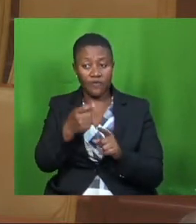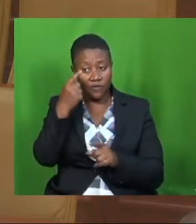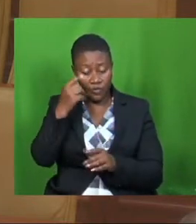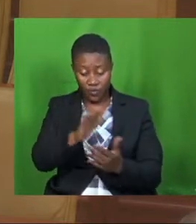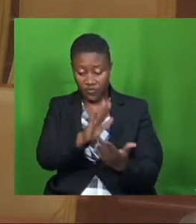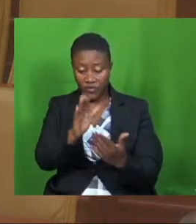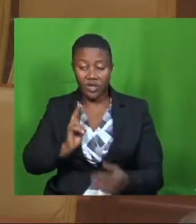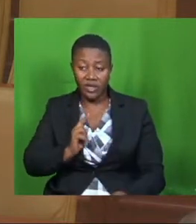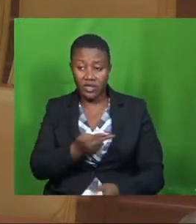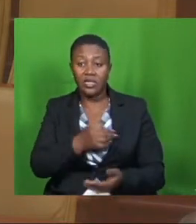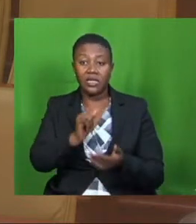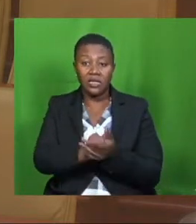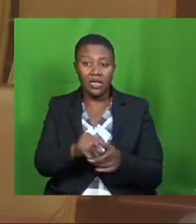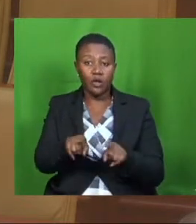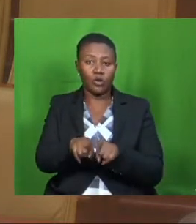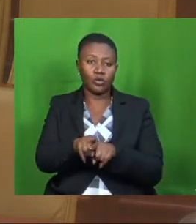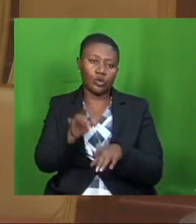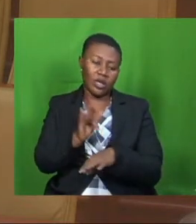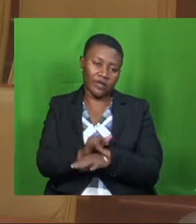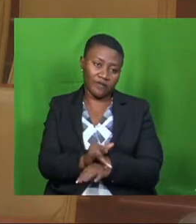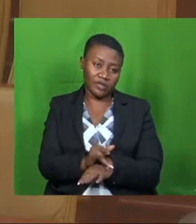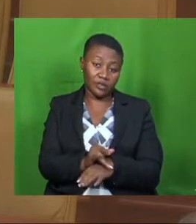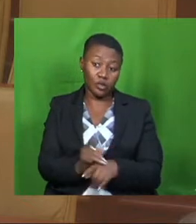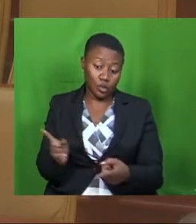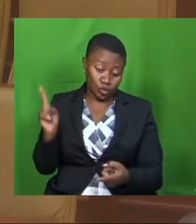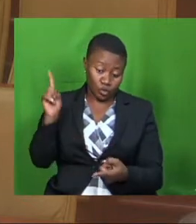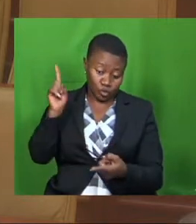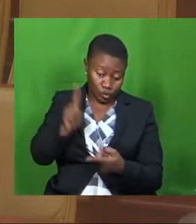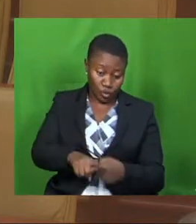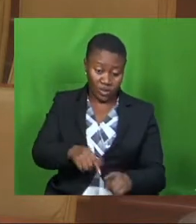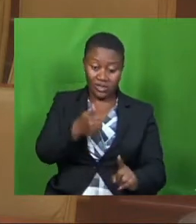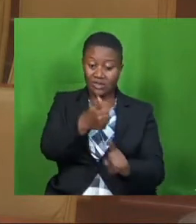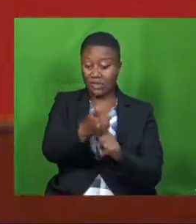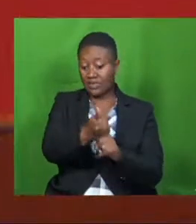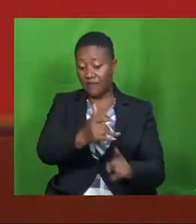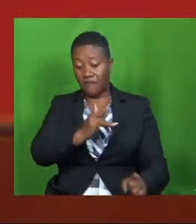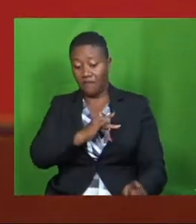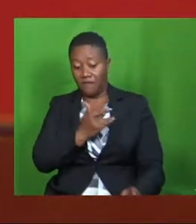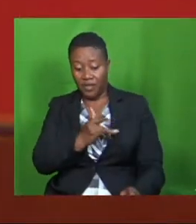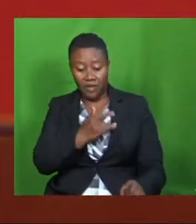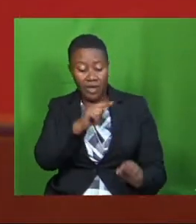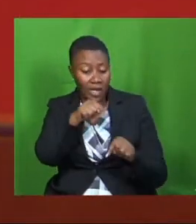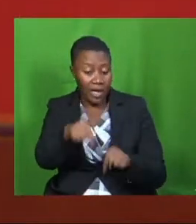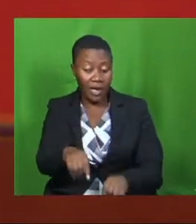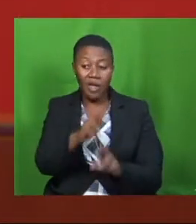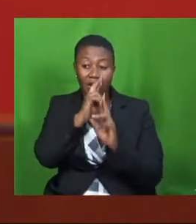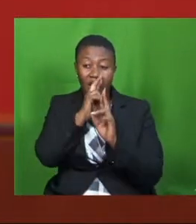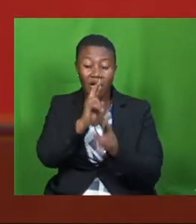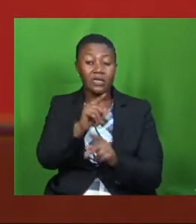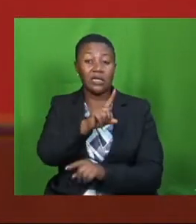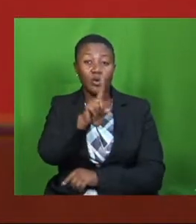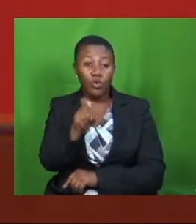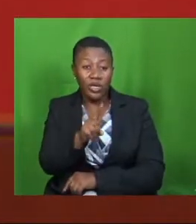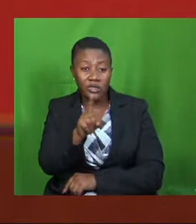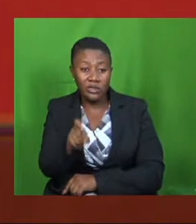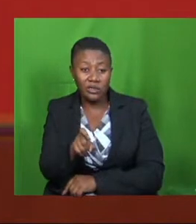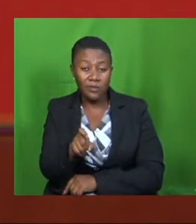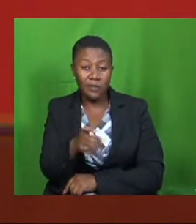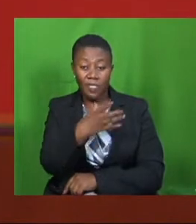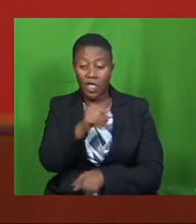answering questions shall be allotted on different days in rotation for the answering of questions relating to such ministry